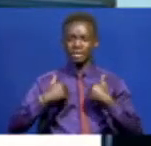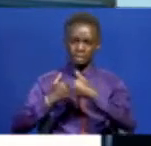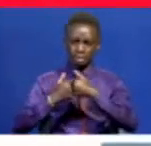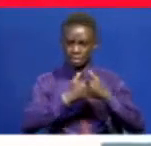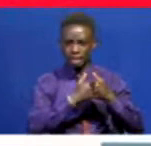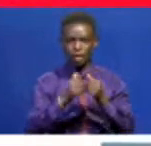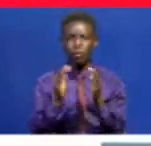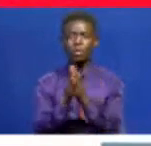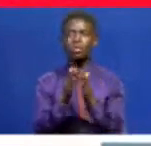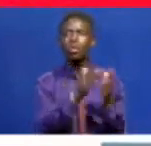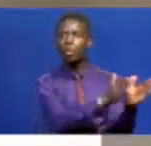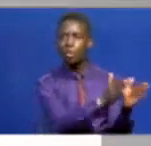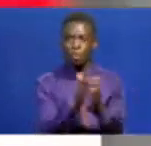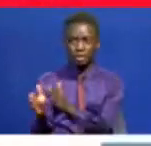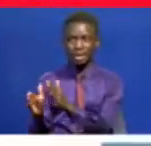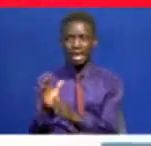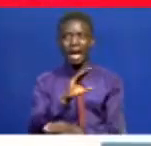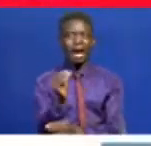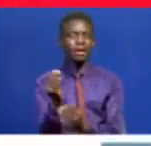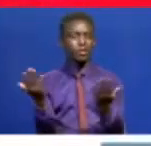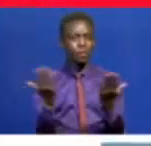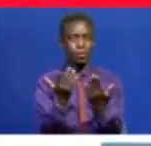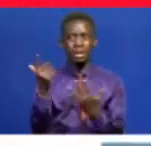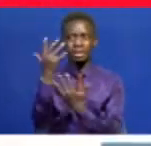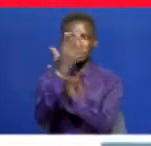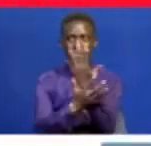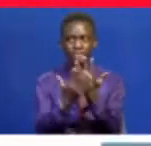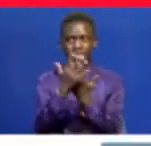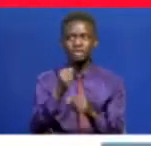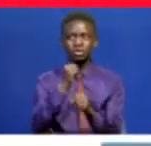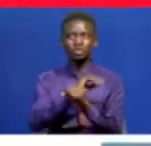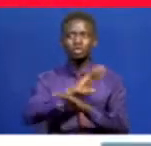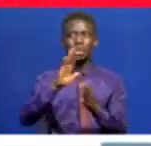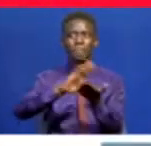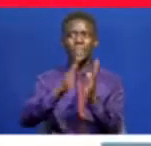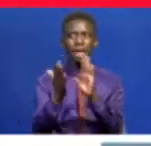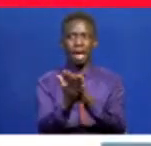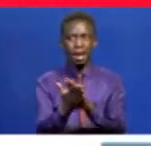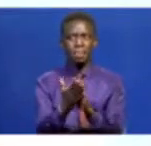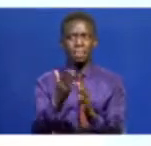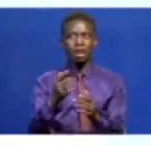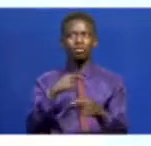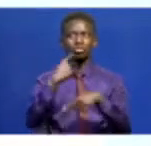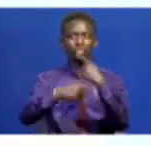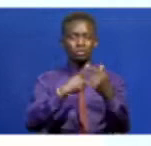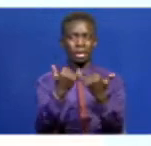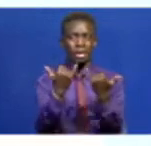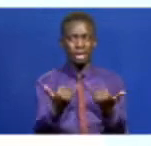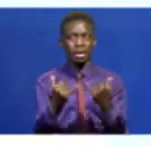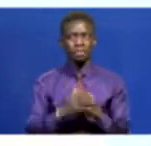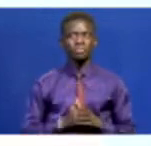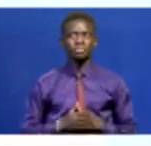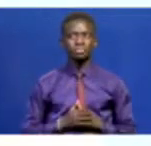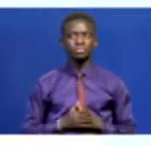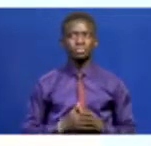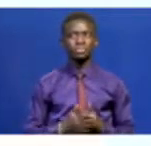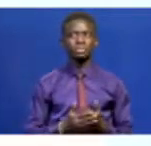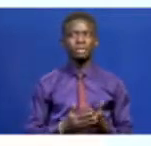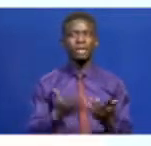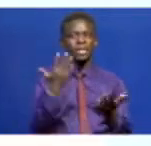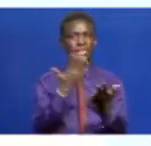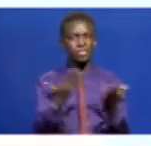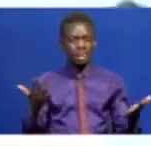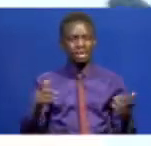opportunities, and the cyber cafe business does not appear to be going under yet. Things are evolving at